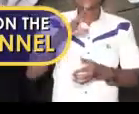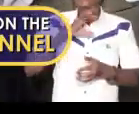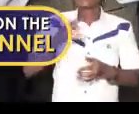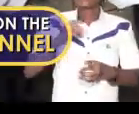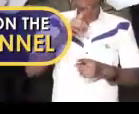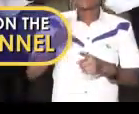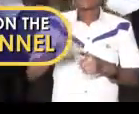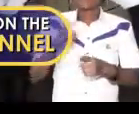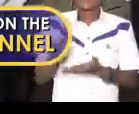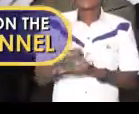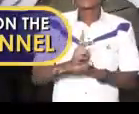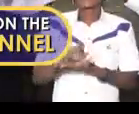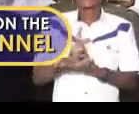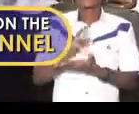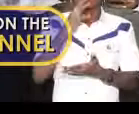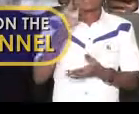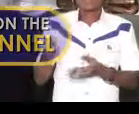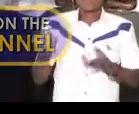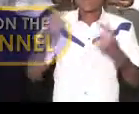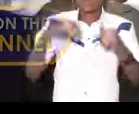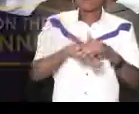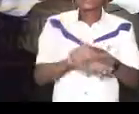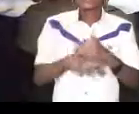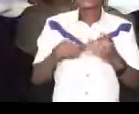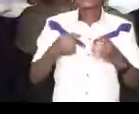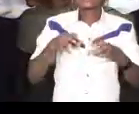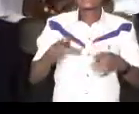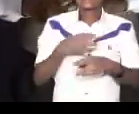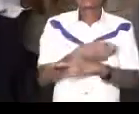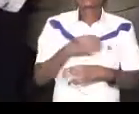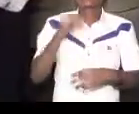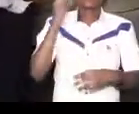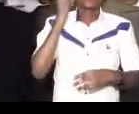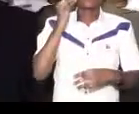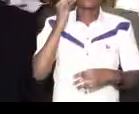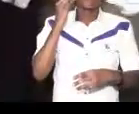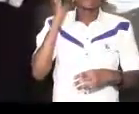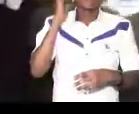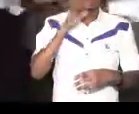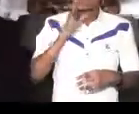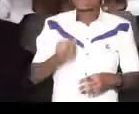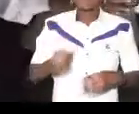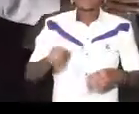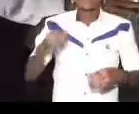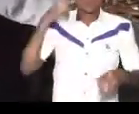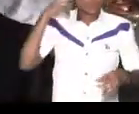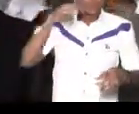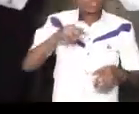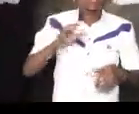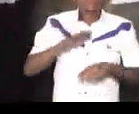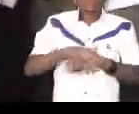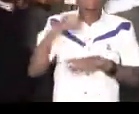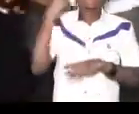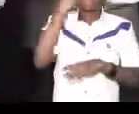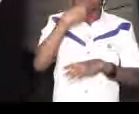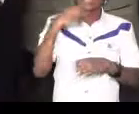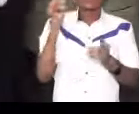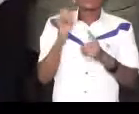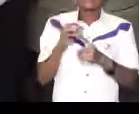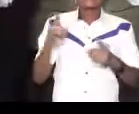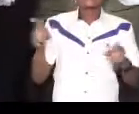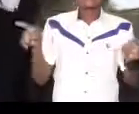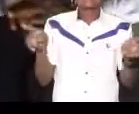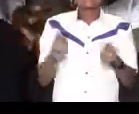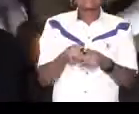get notification when new videos are uploaded. The classroom in your home could be watched live